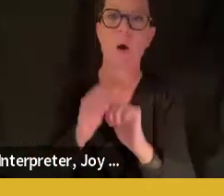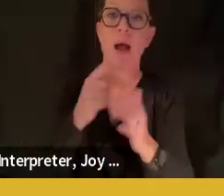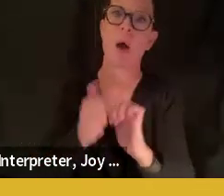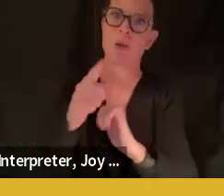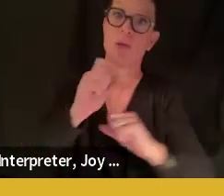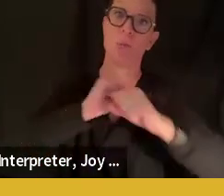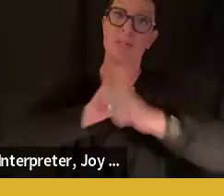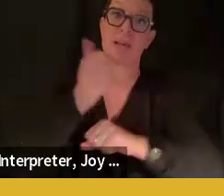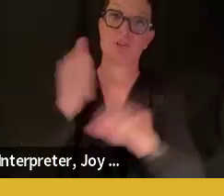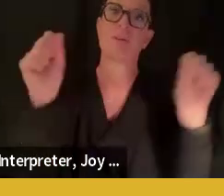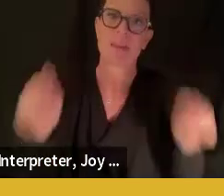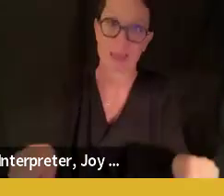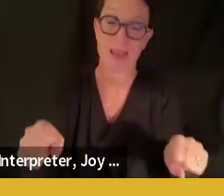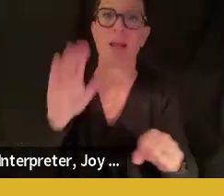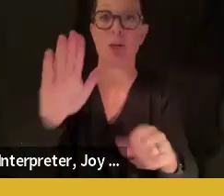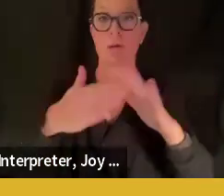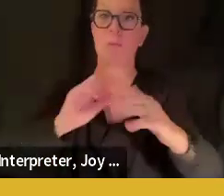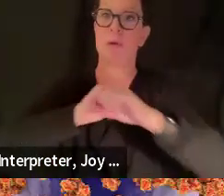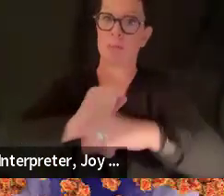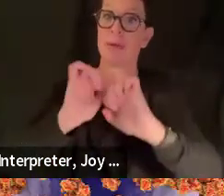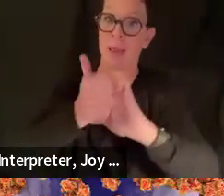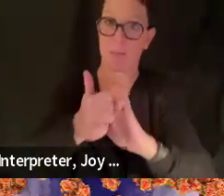you can do to protect yourself and your community.